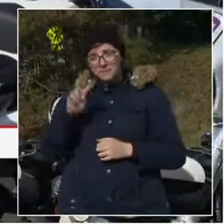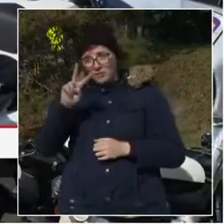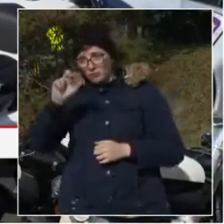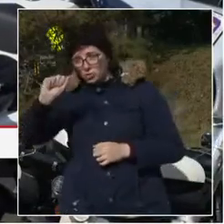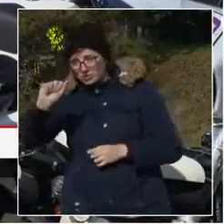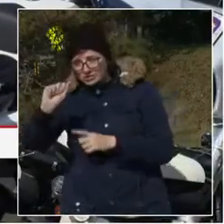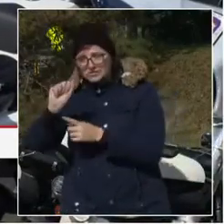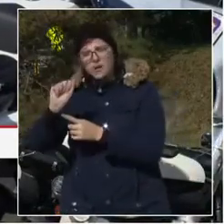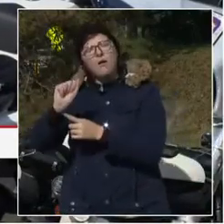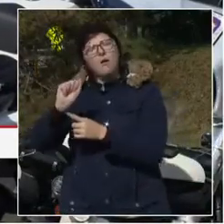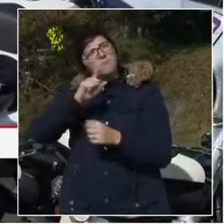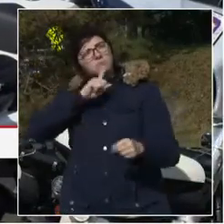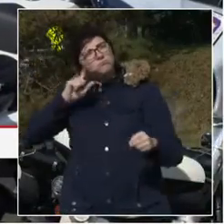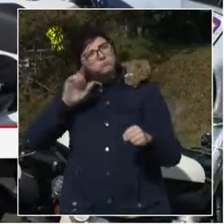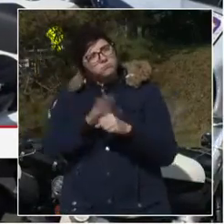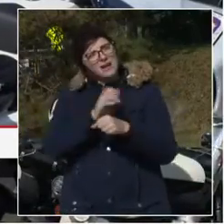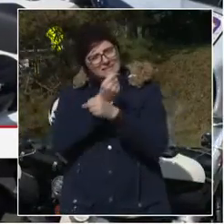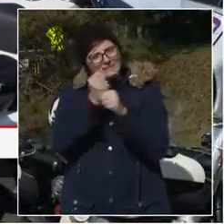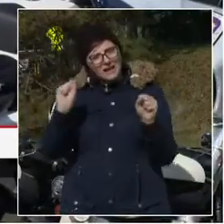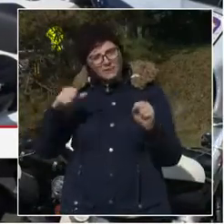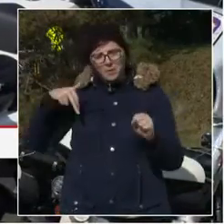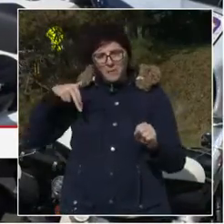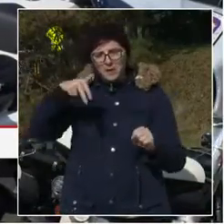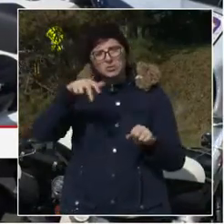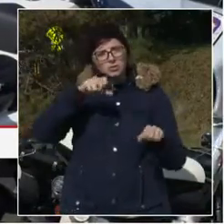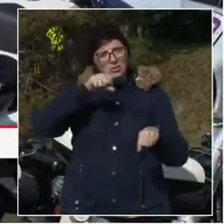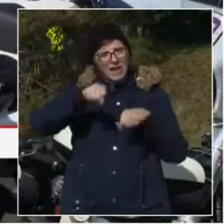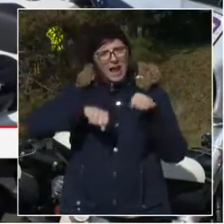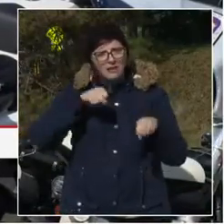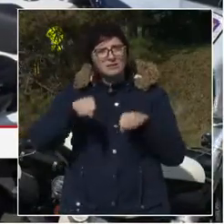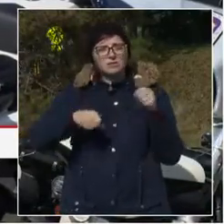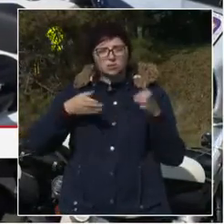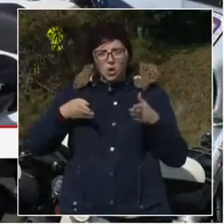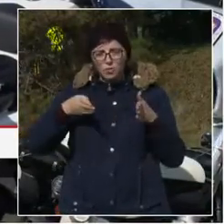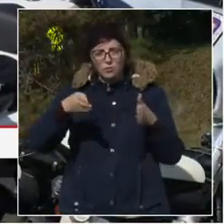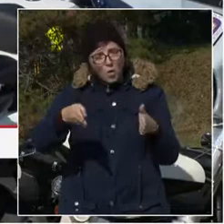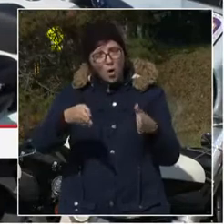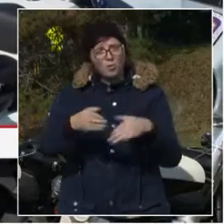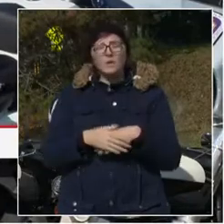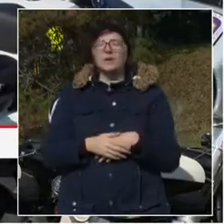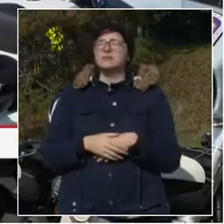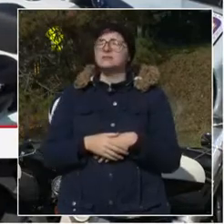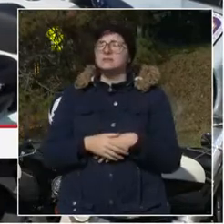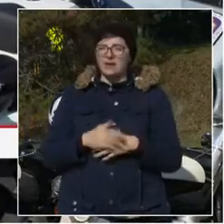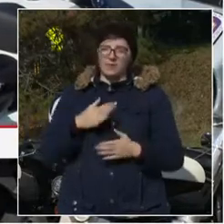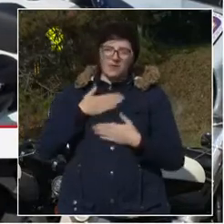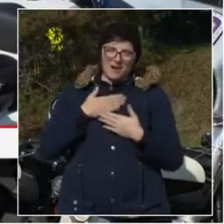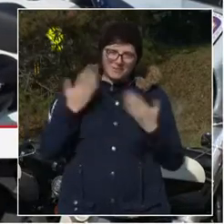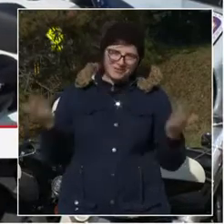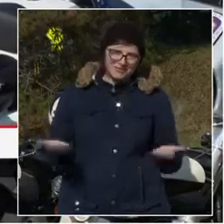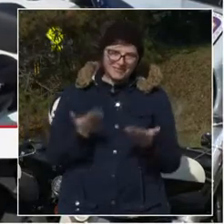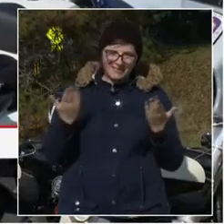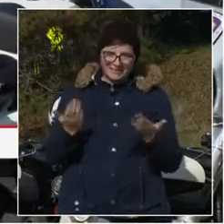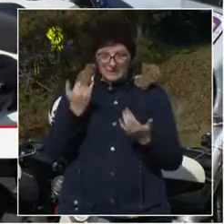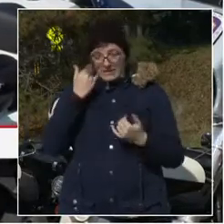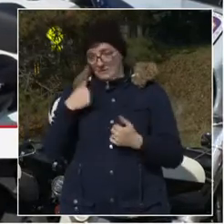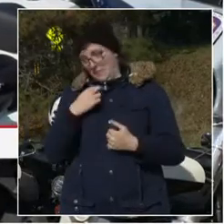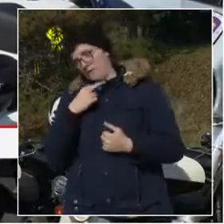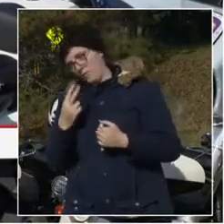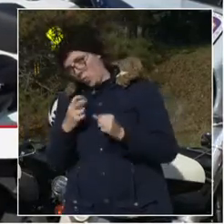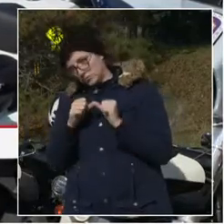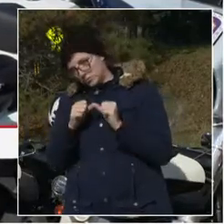is committed to safety of pedestrians and cyclists on our roadways and is pleased to be here this morning, if I can keep my voice,